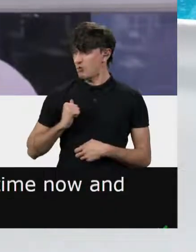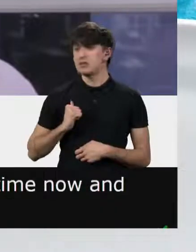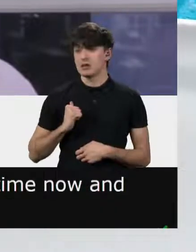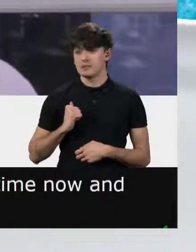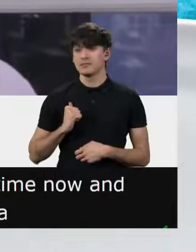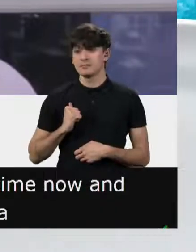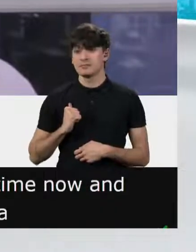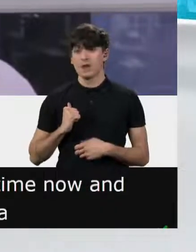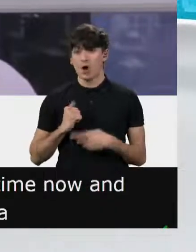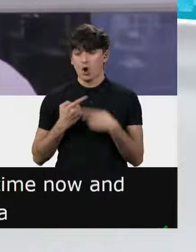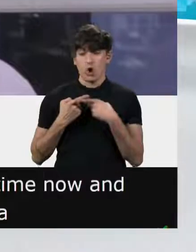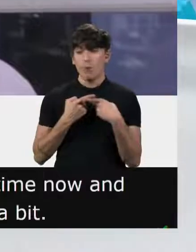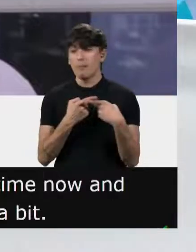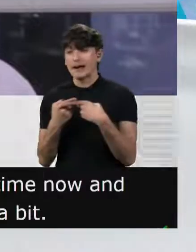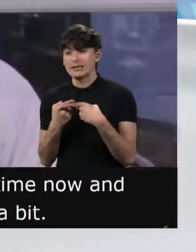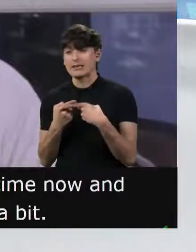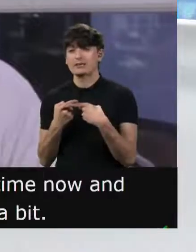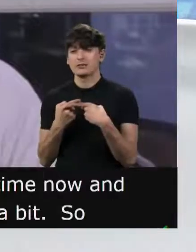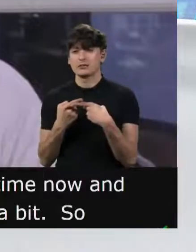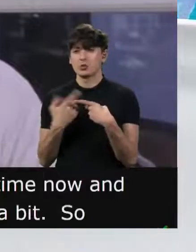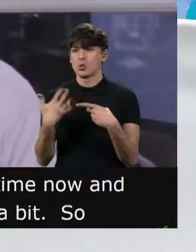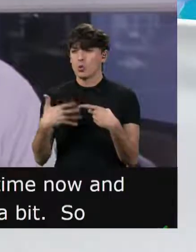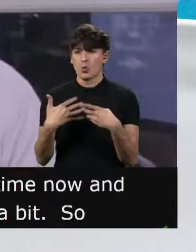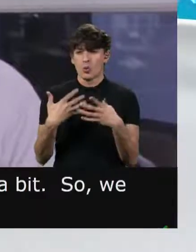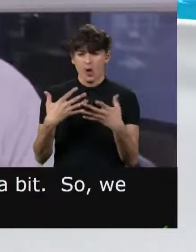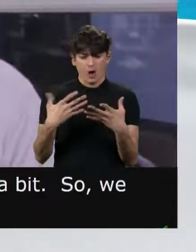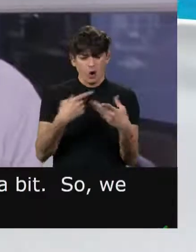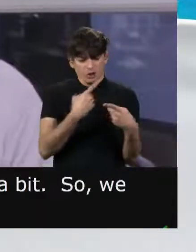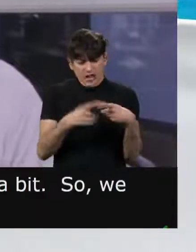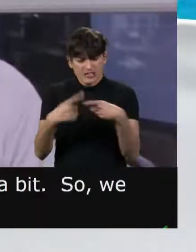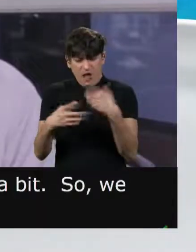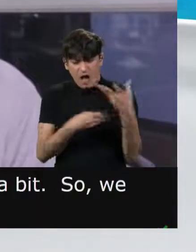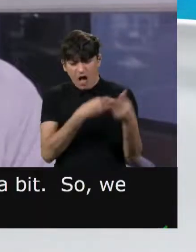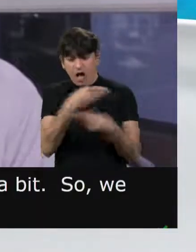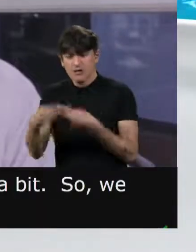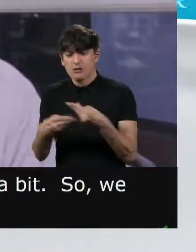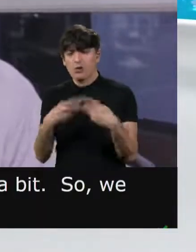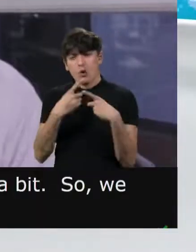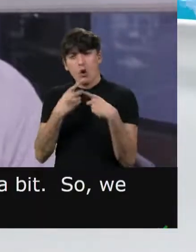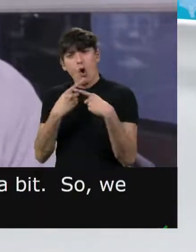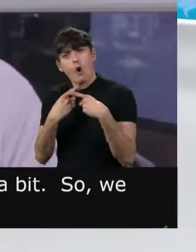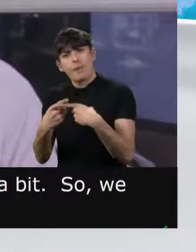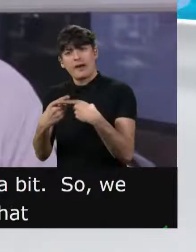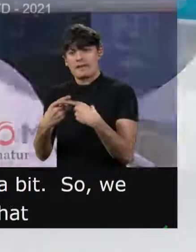take advantage and share everything that we're doing here as well.